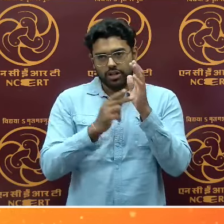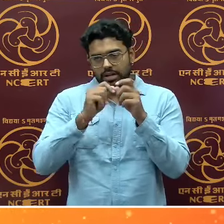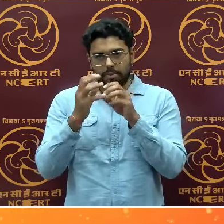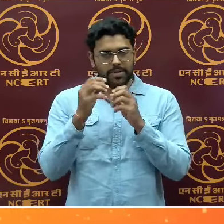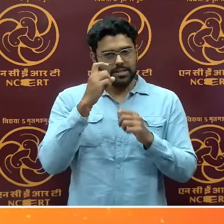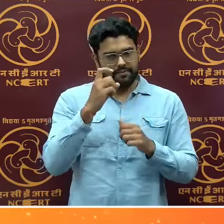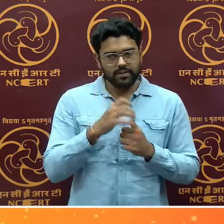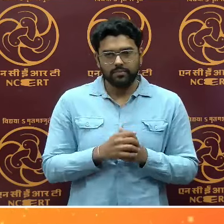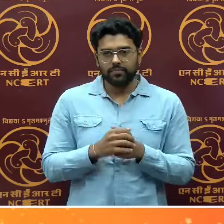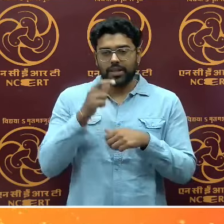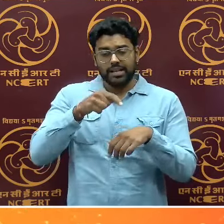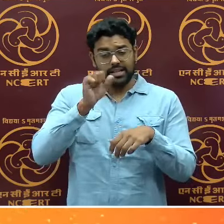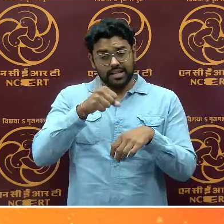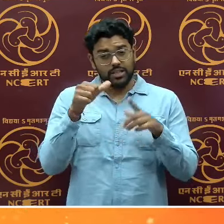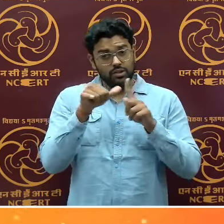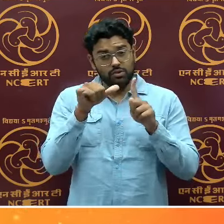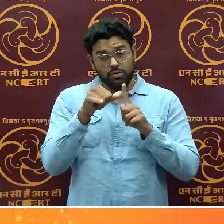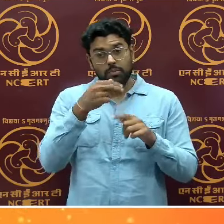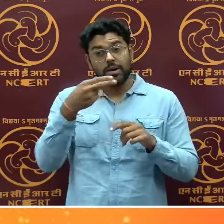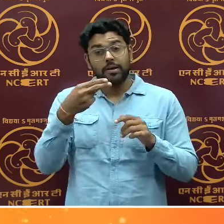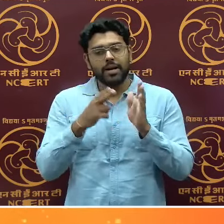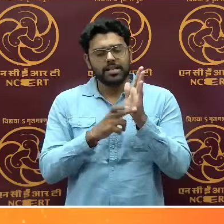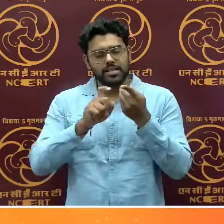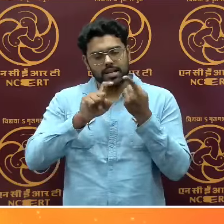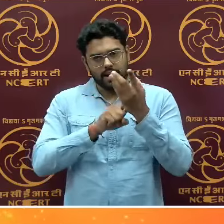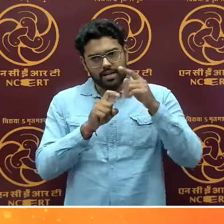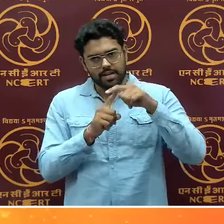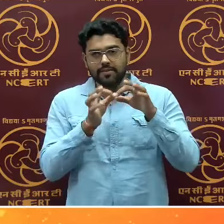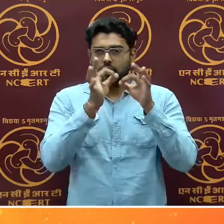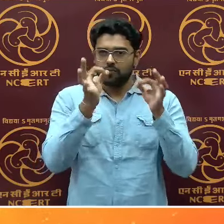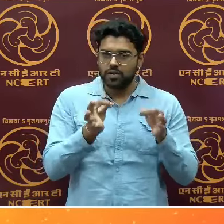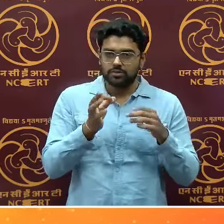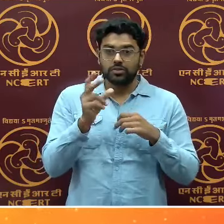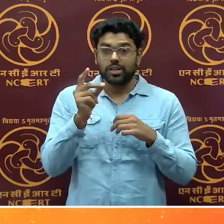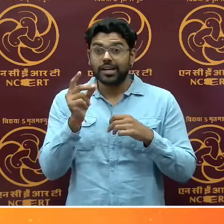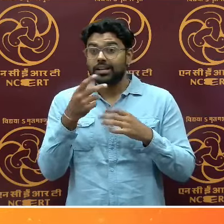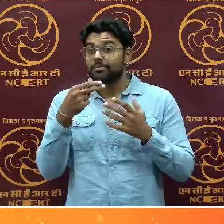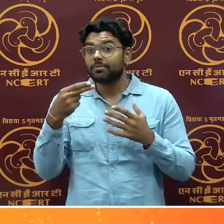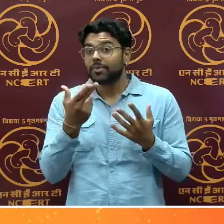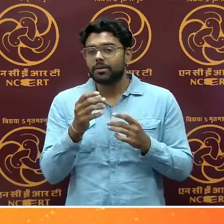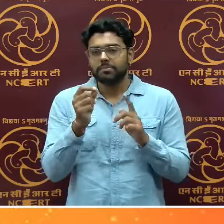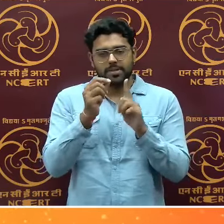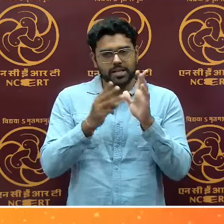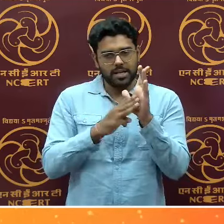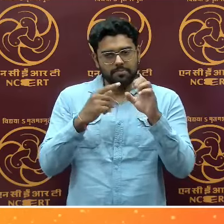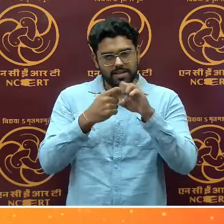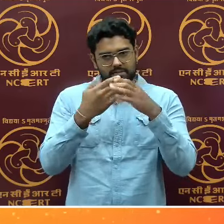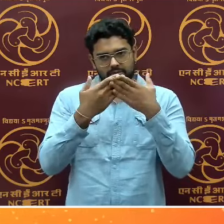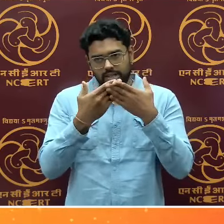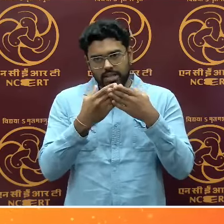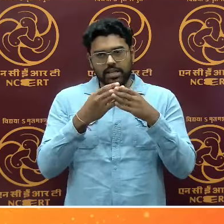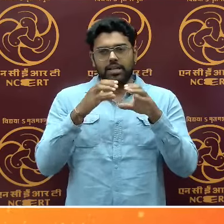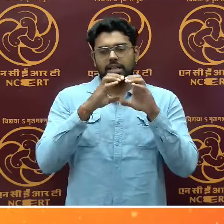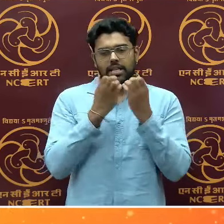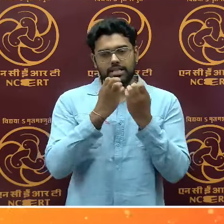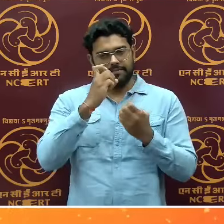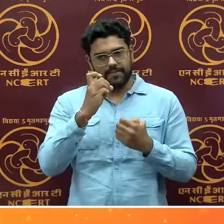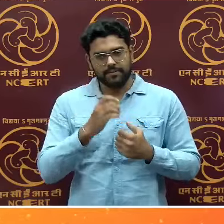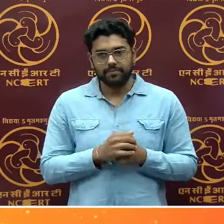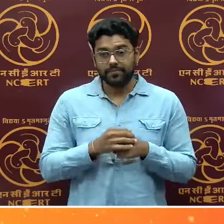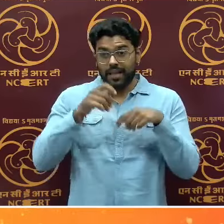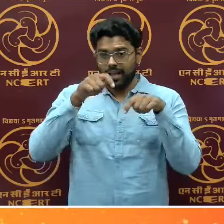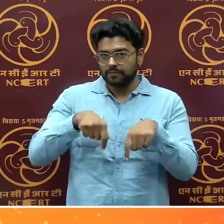of course on our official YouTube channels which are NCERT official and NCERT PM eVidya class 7. So